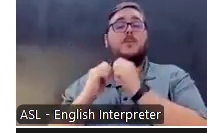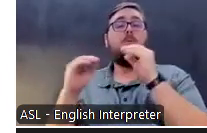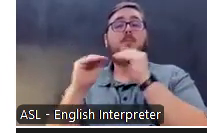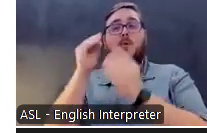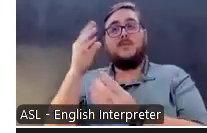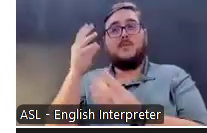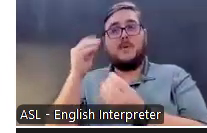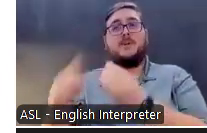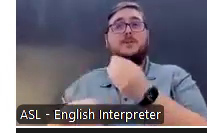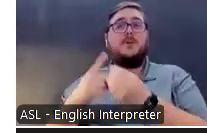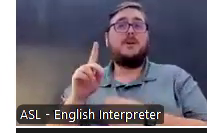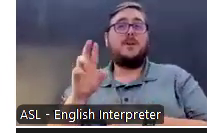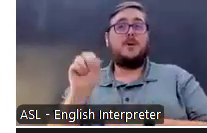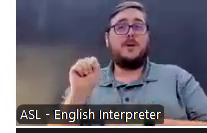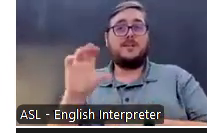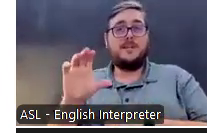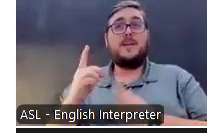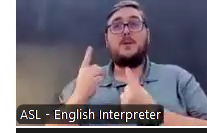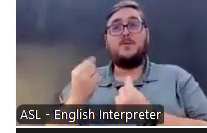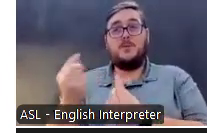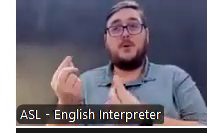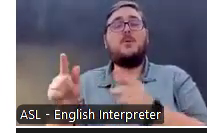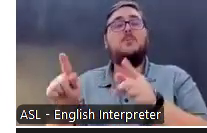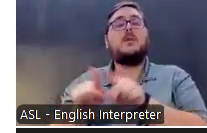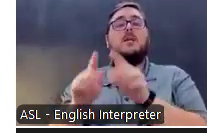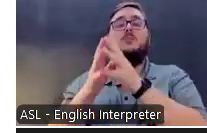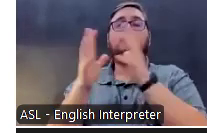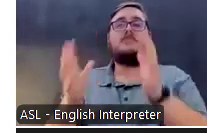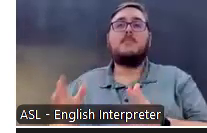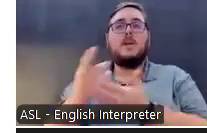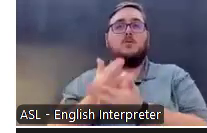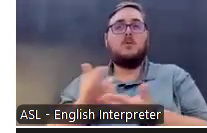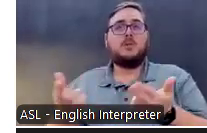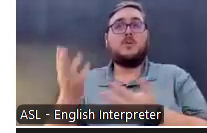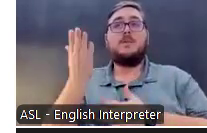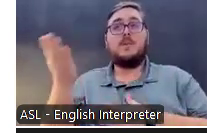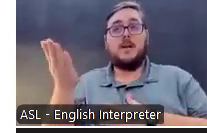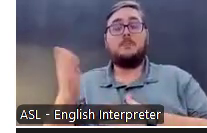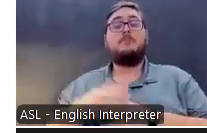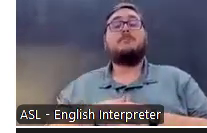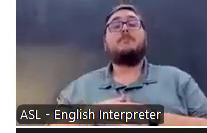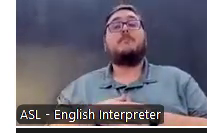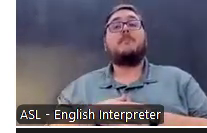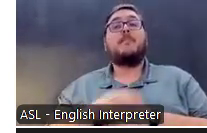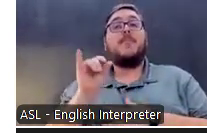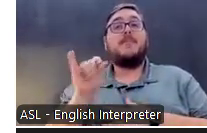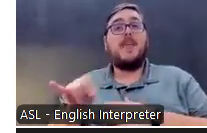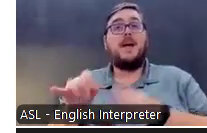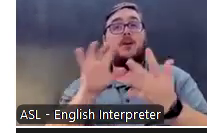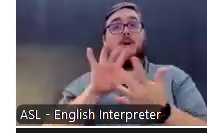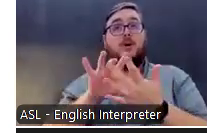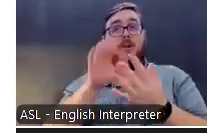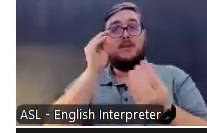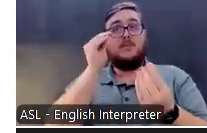and what we do, and it has lots of resources on it. That and our contact information is on a slide towards the end of